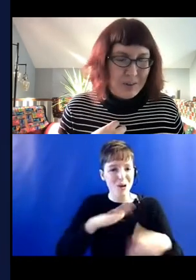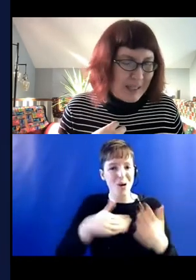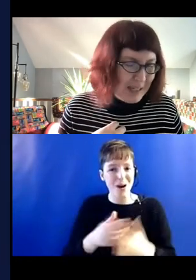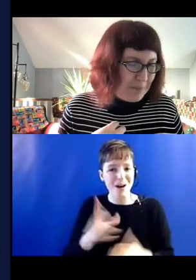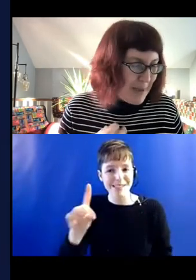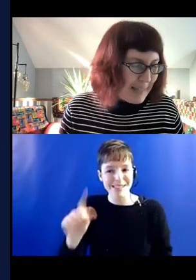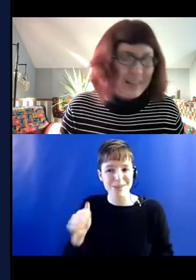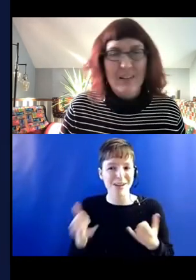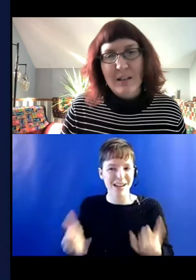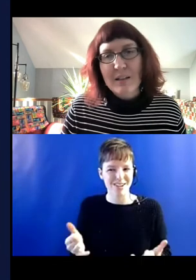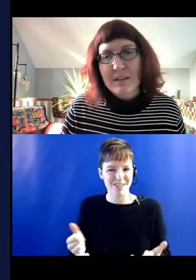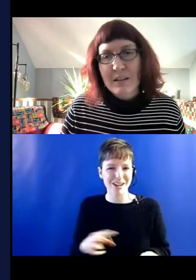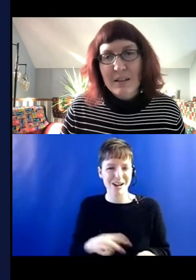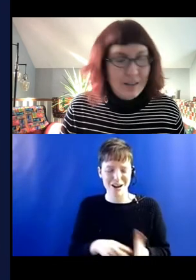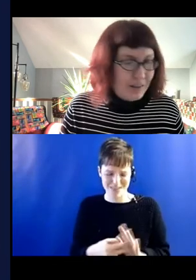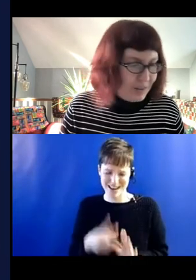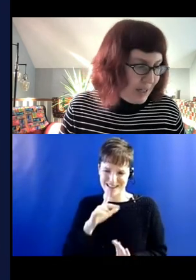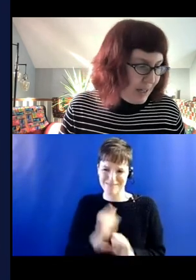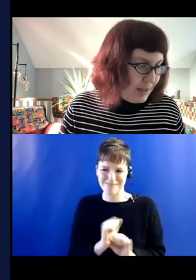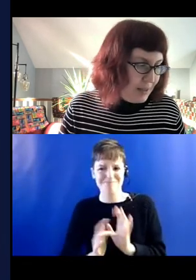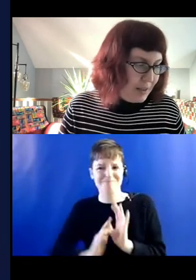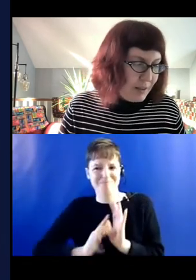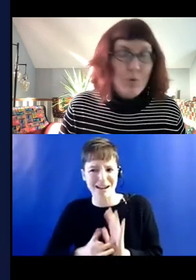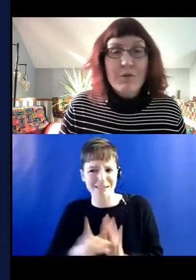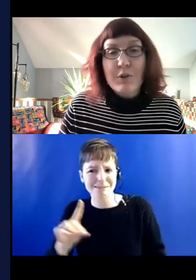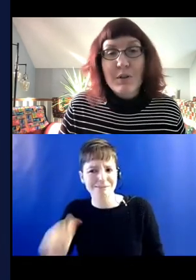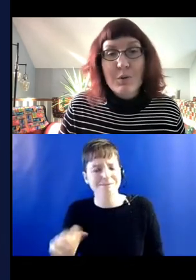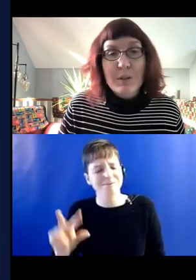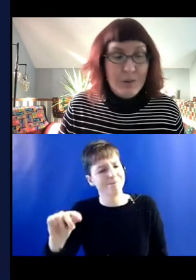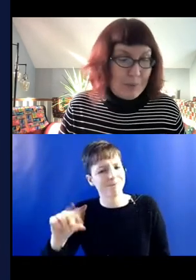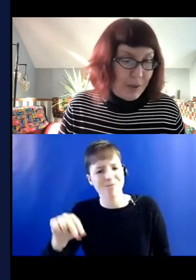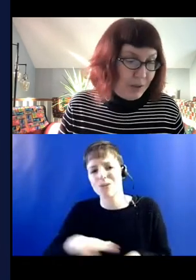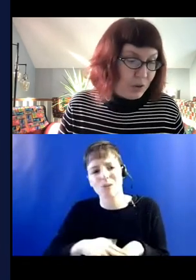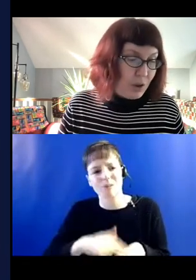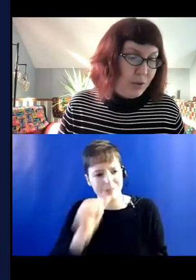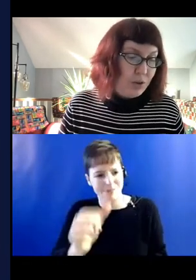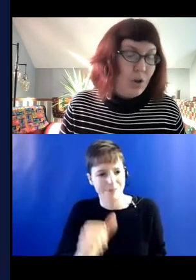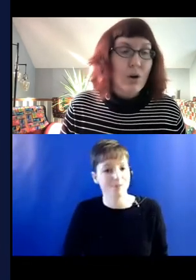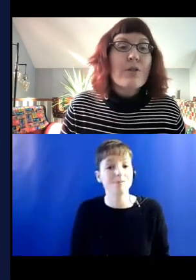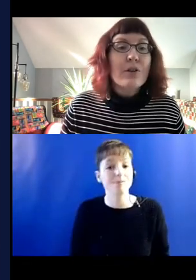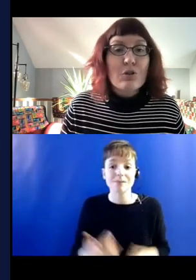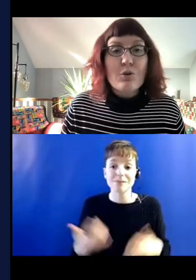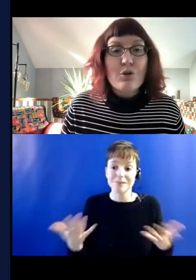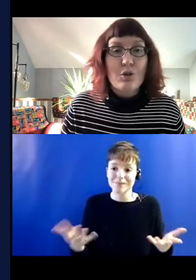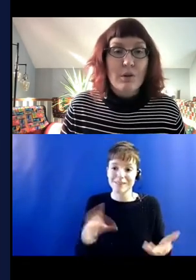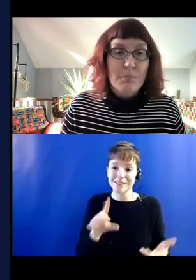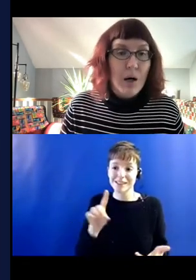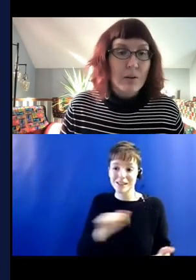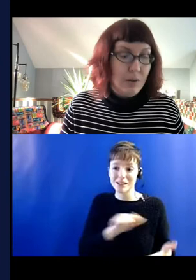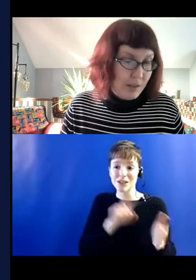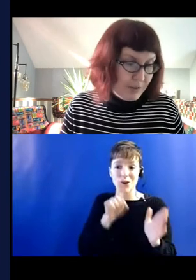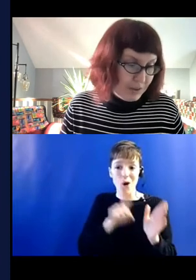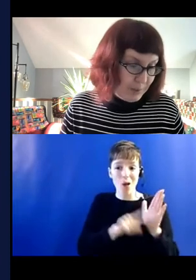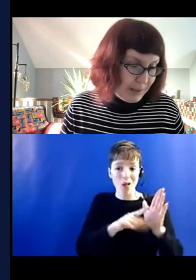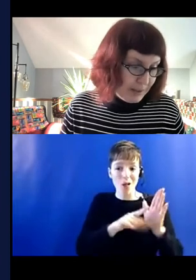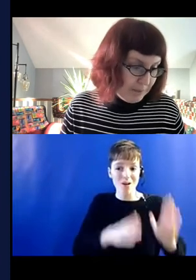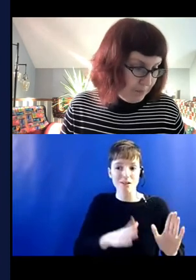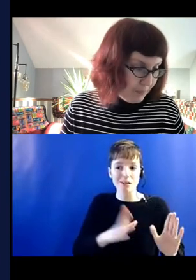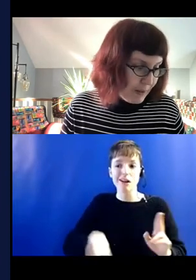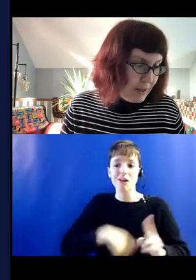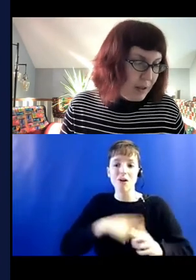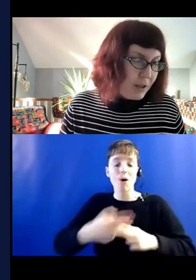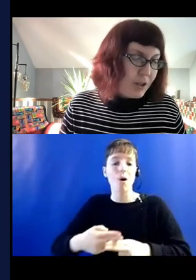not speaking medically. Instead, I'm referring to what disability scholars call the social model of